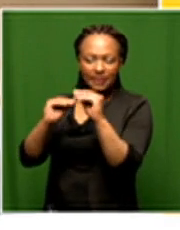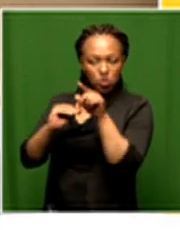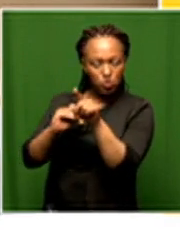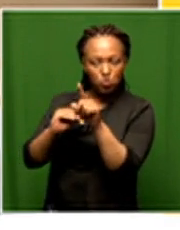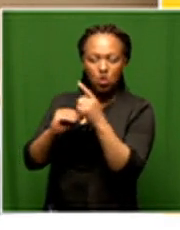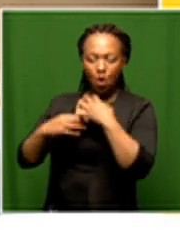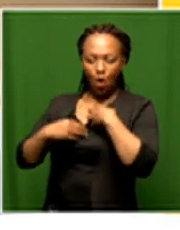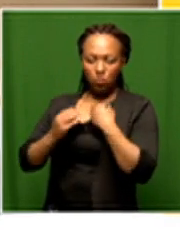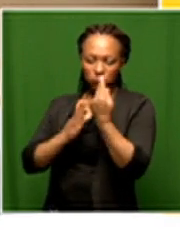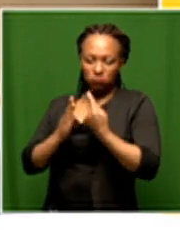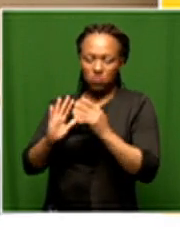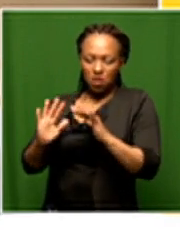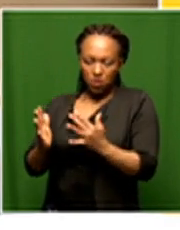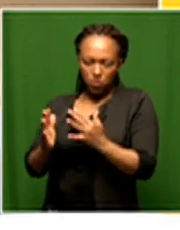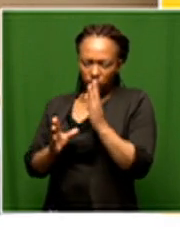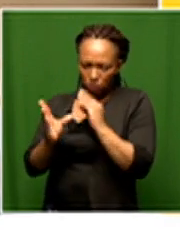craft?